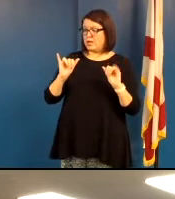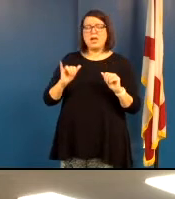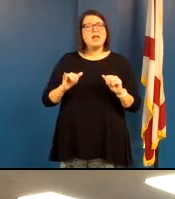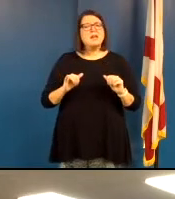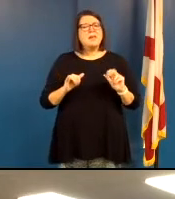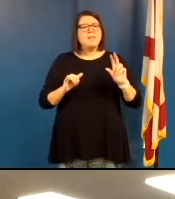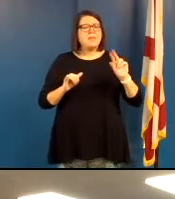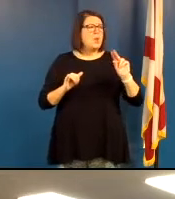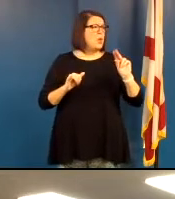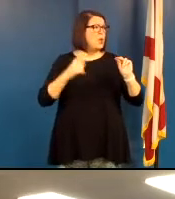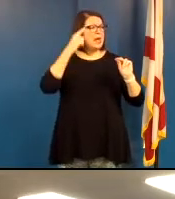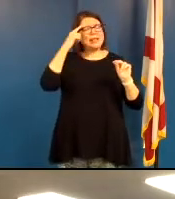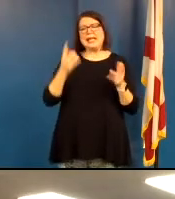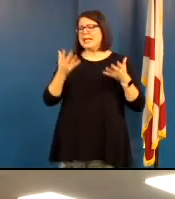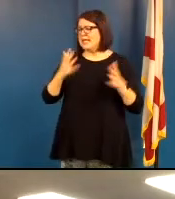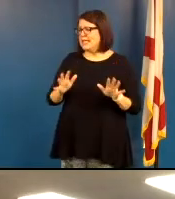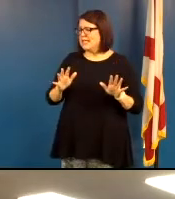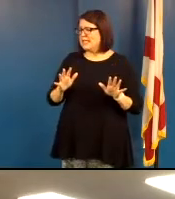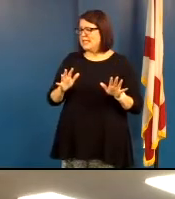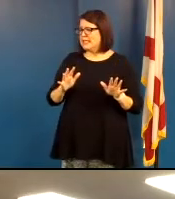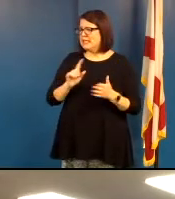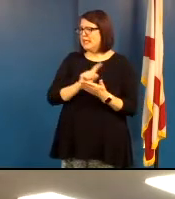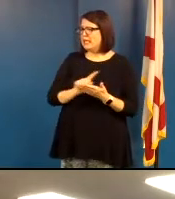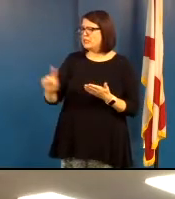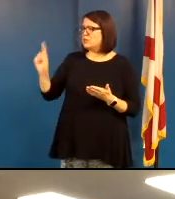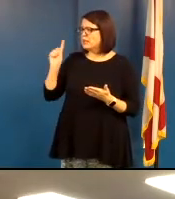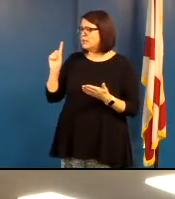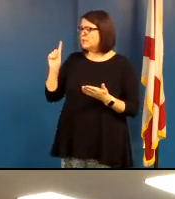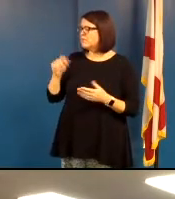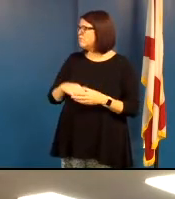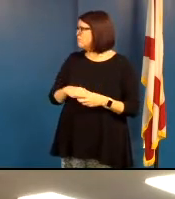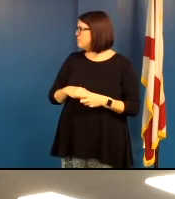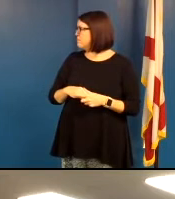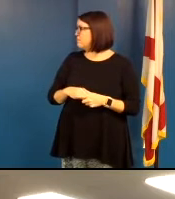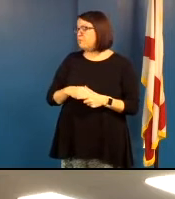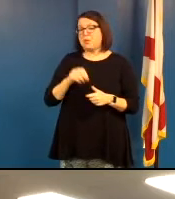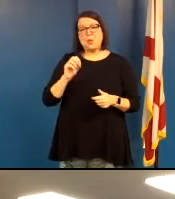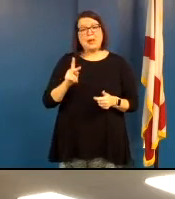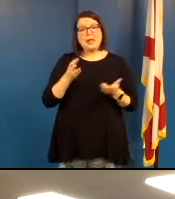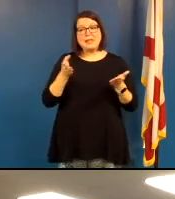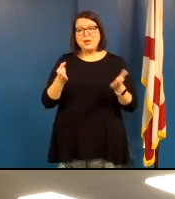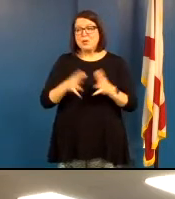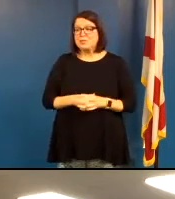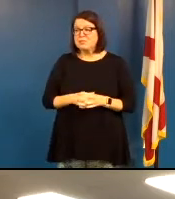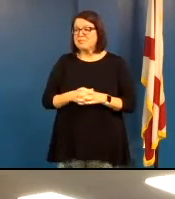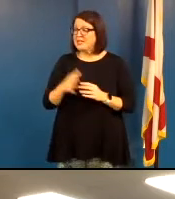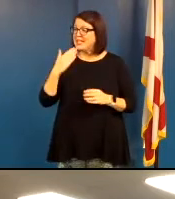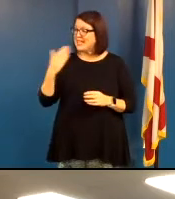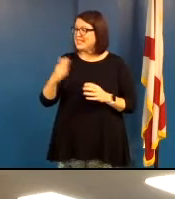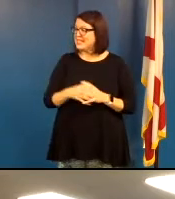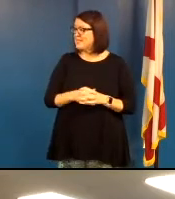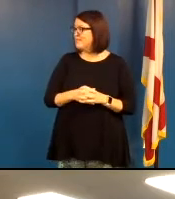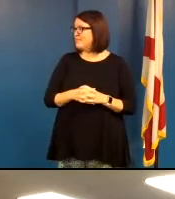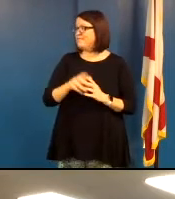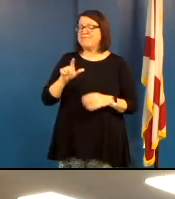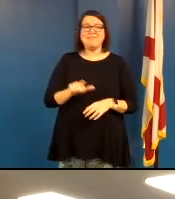I think it ended maybe in the last week. Okay. But there you go. Mr.